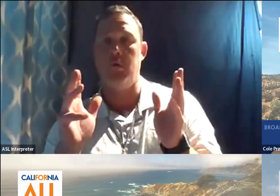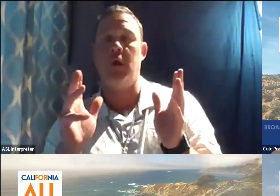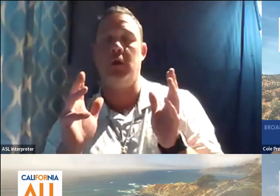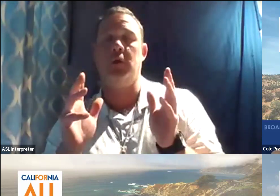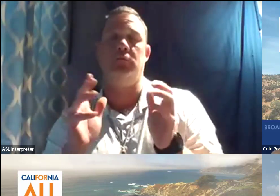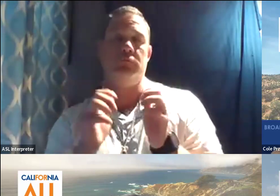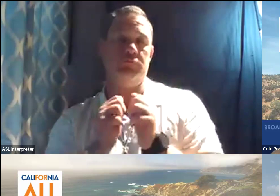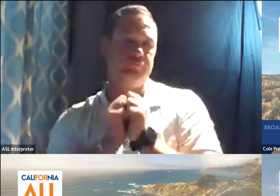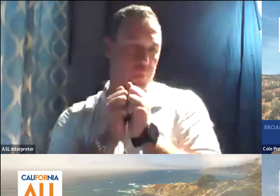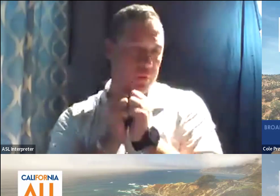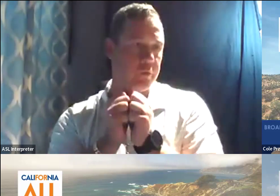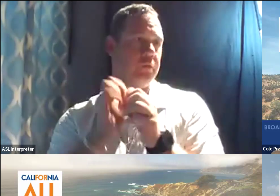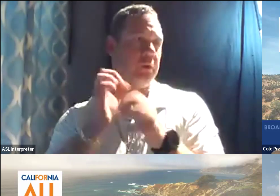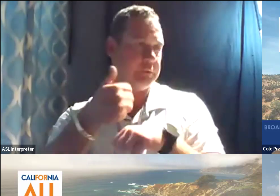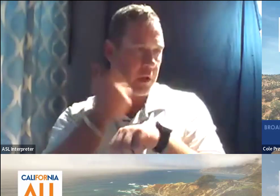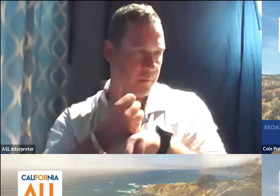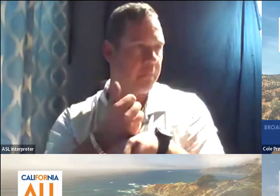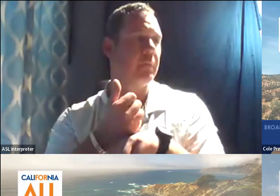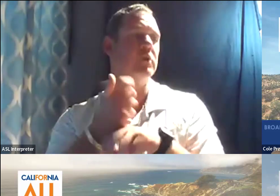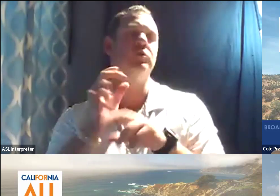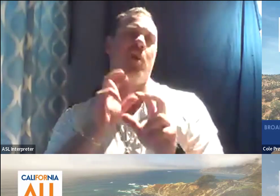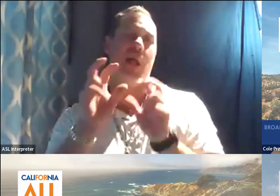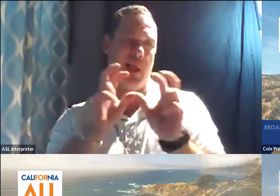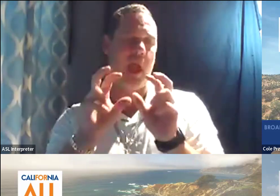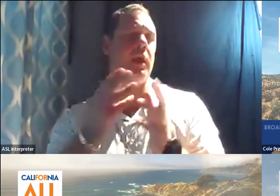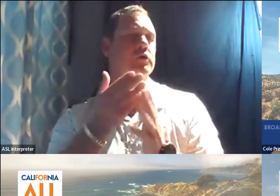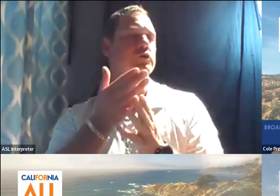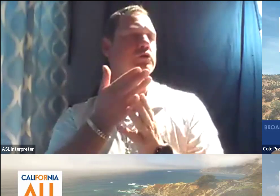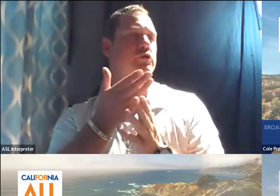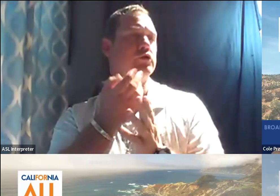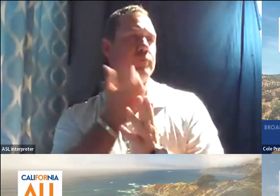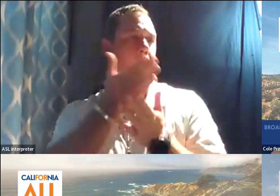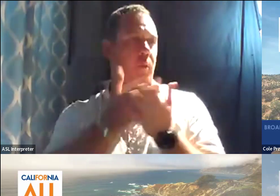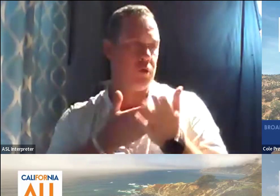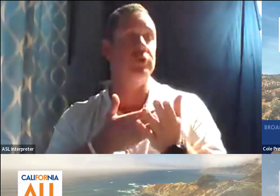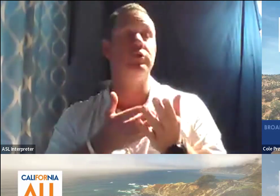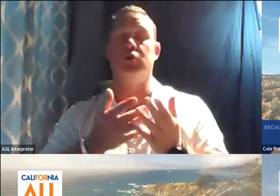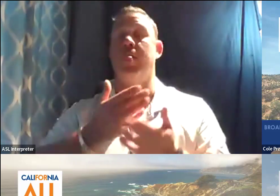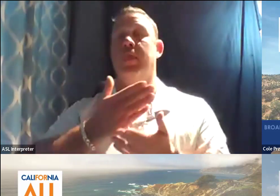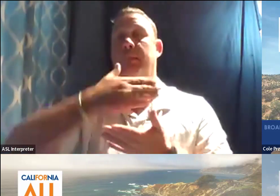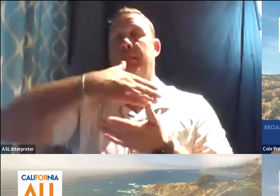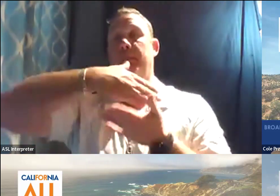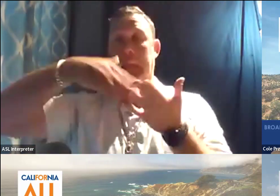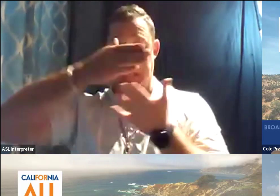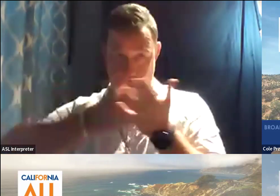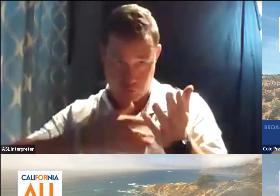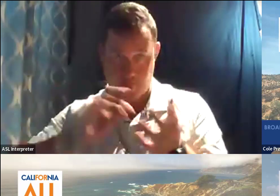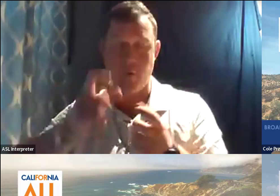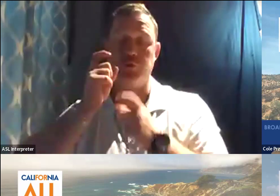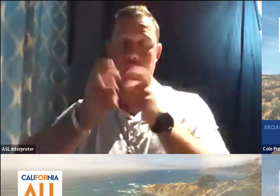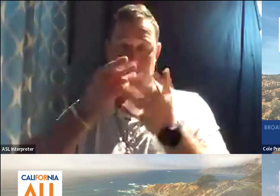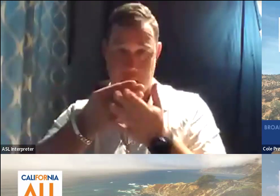the way there, only allocating a small portion of that so that the lion's share of the capacity grant dollars could